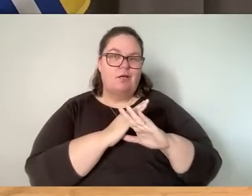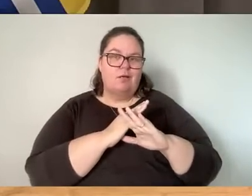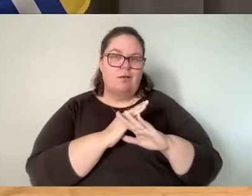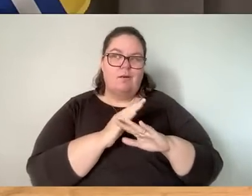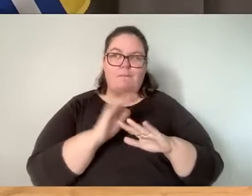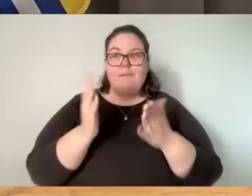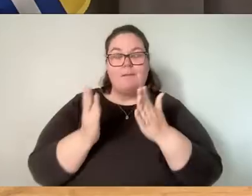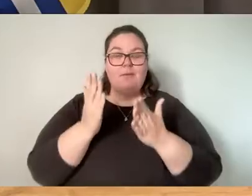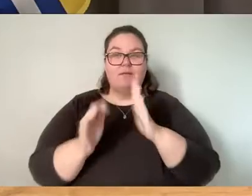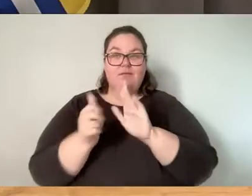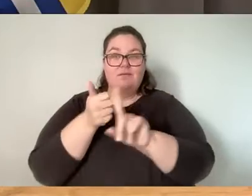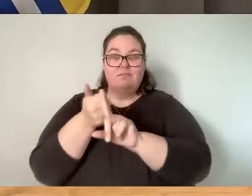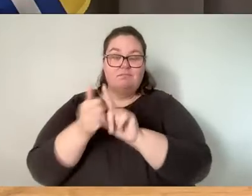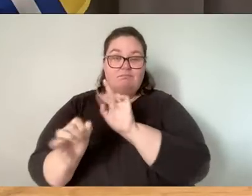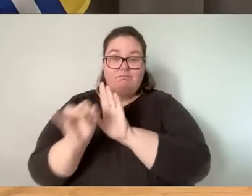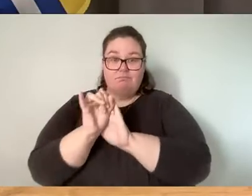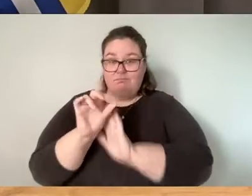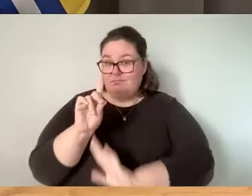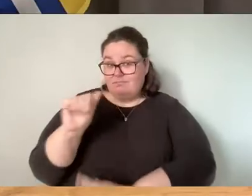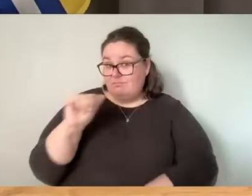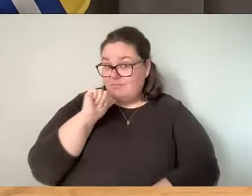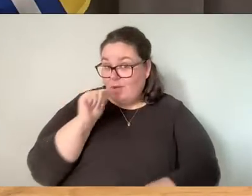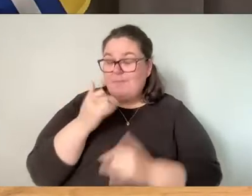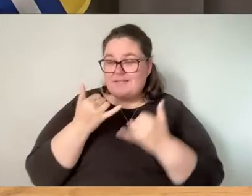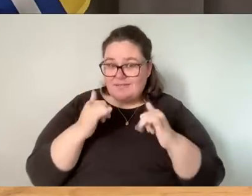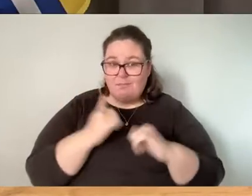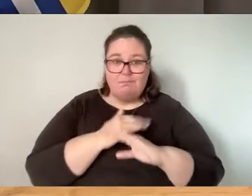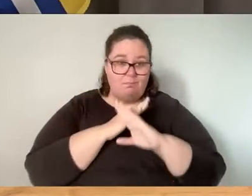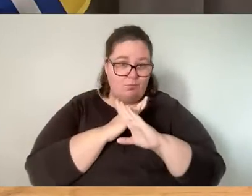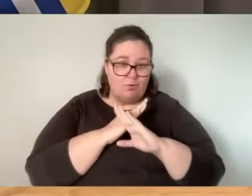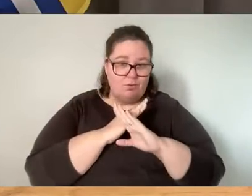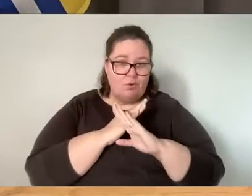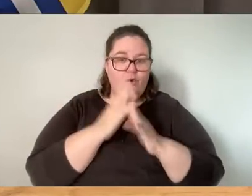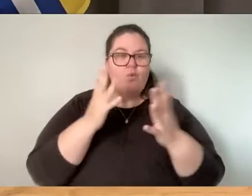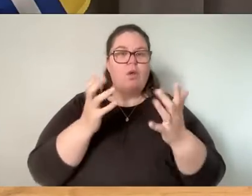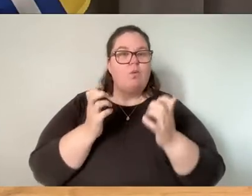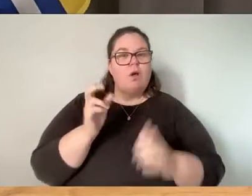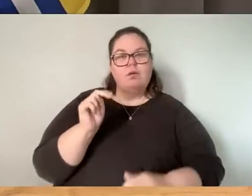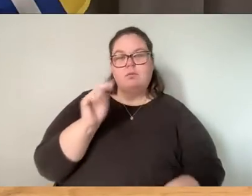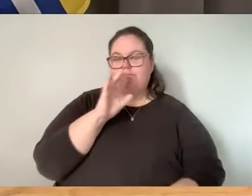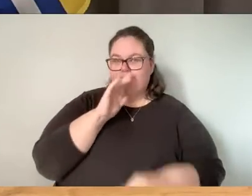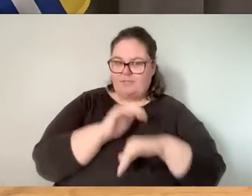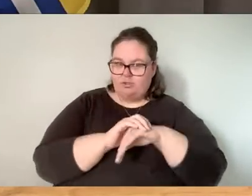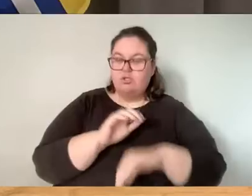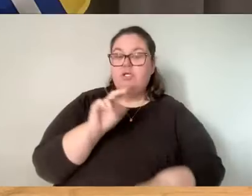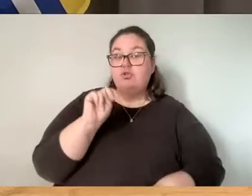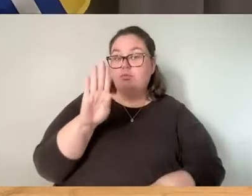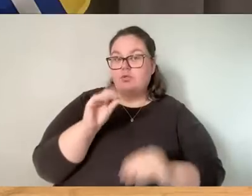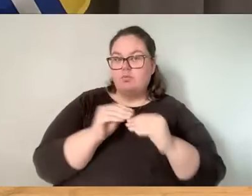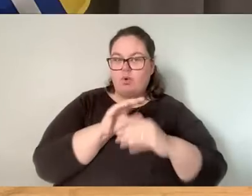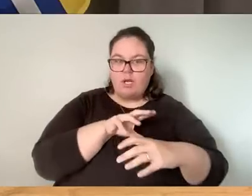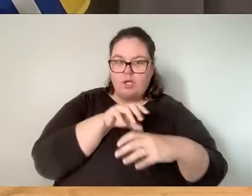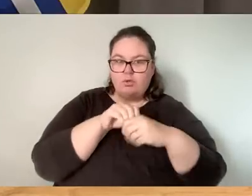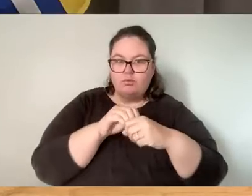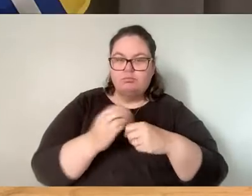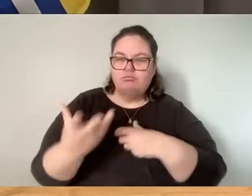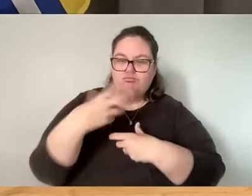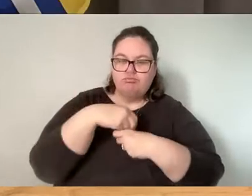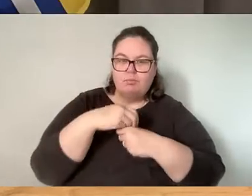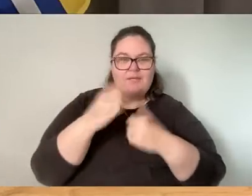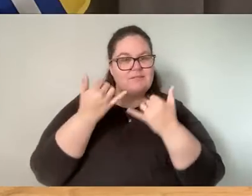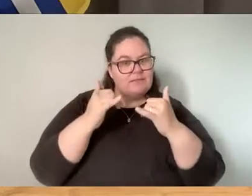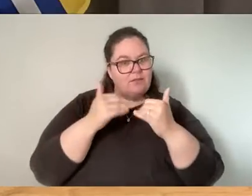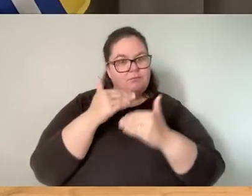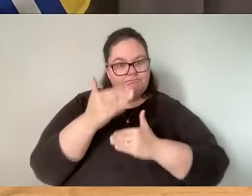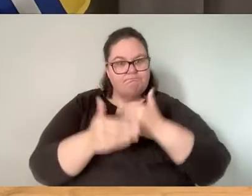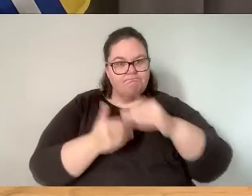disabled. In making New Brunswick more inclusive for all, but we are still moving forward. This brings